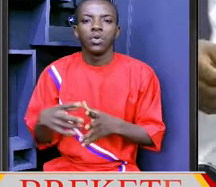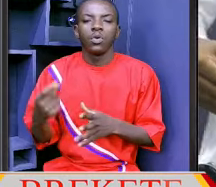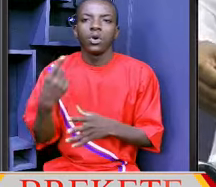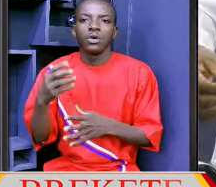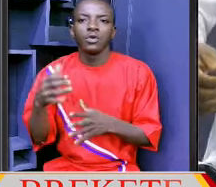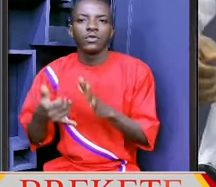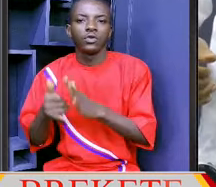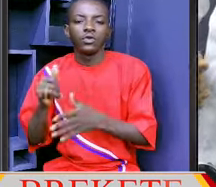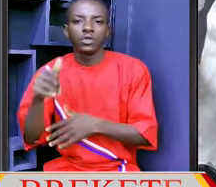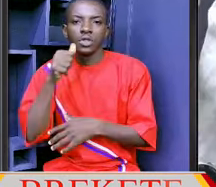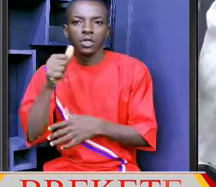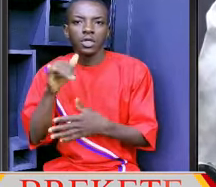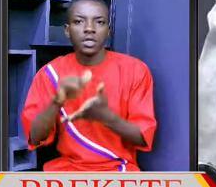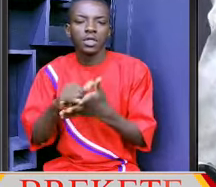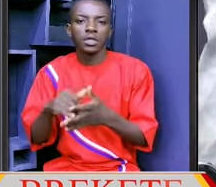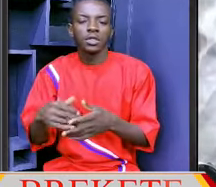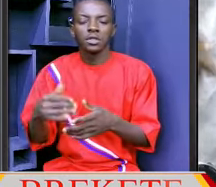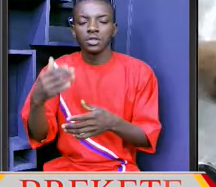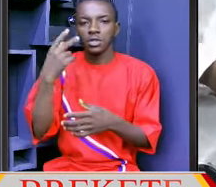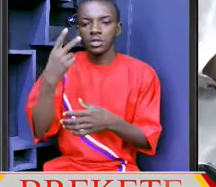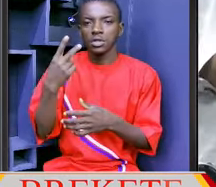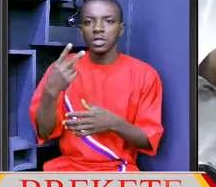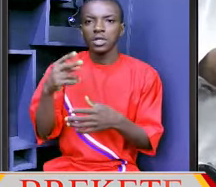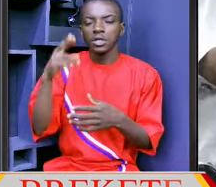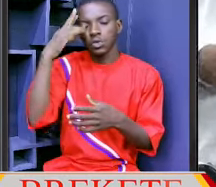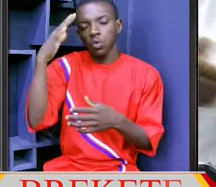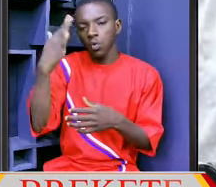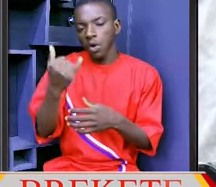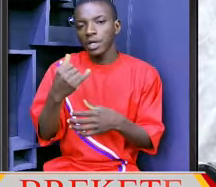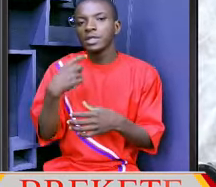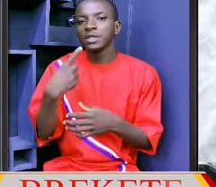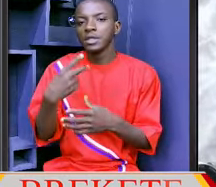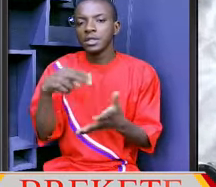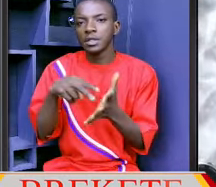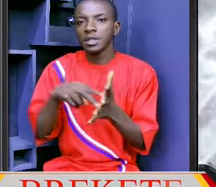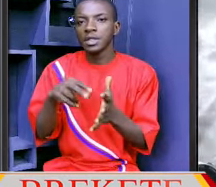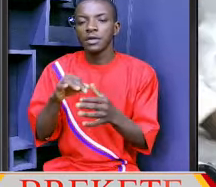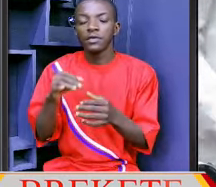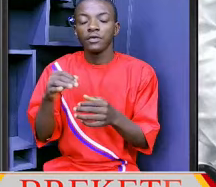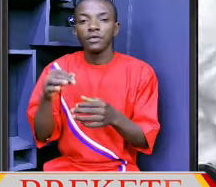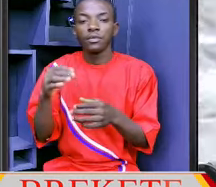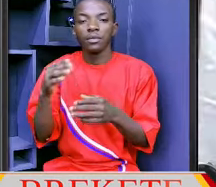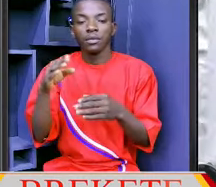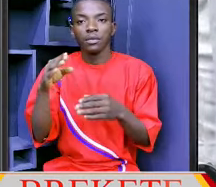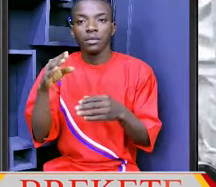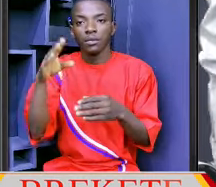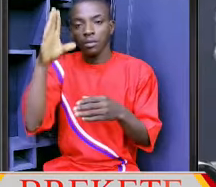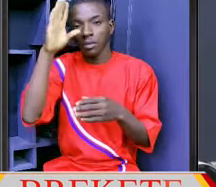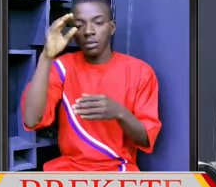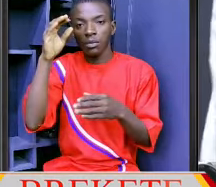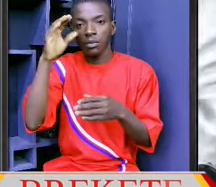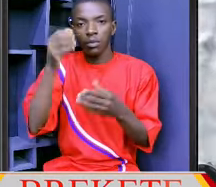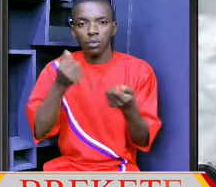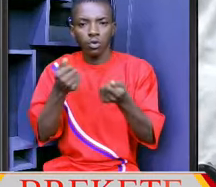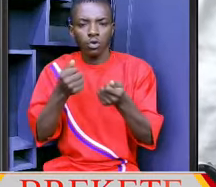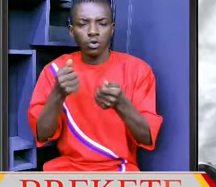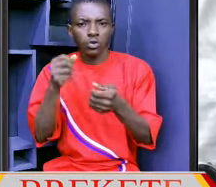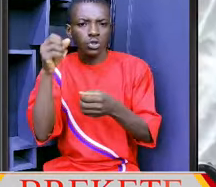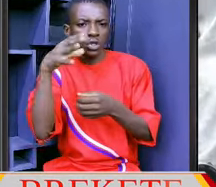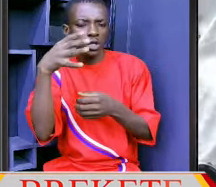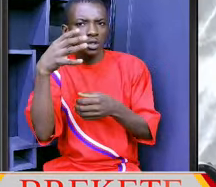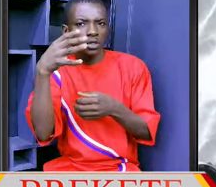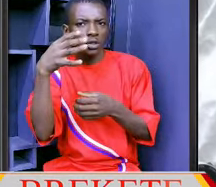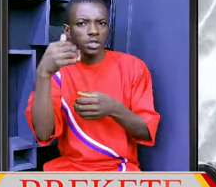One of those girls where you they see, the reason why she stand there, where make if Moto flash her face, she go do like this. Now because she